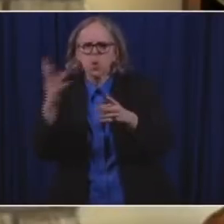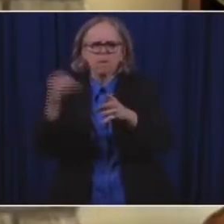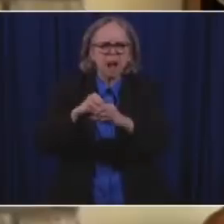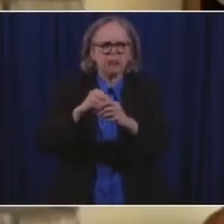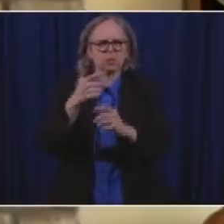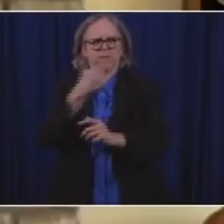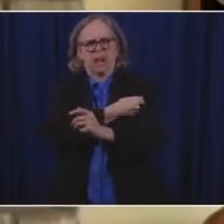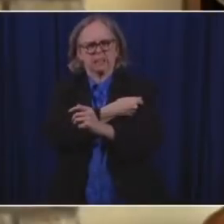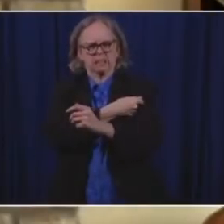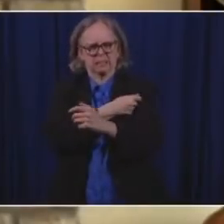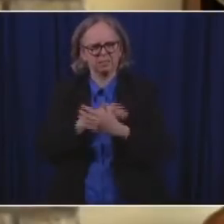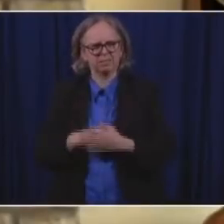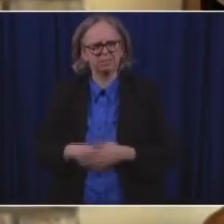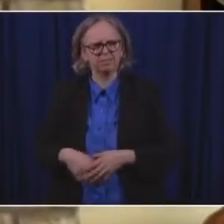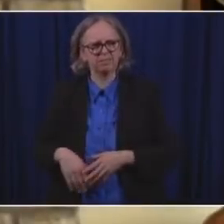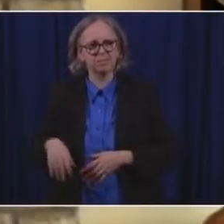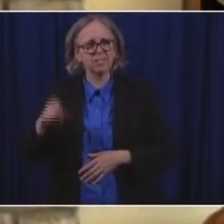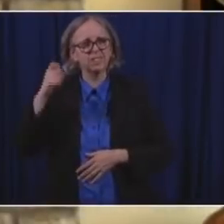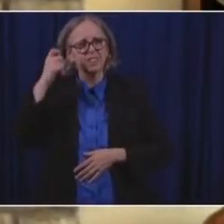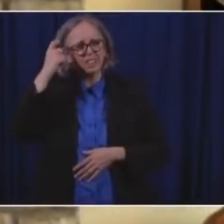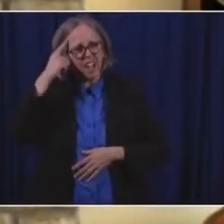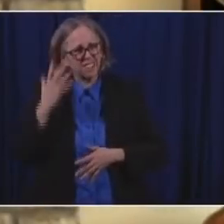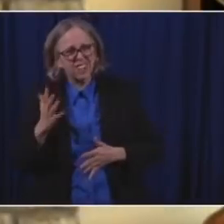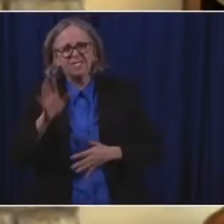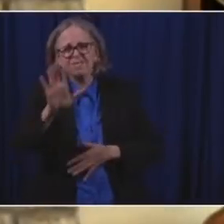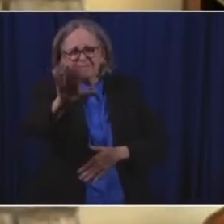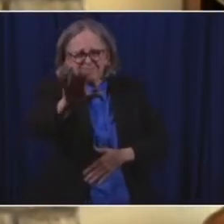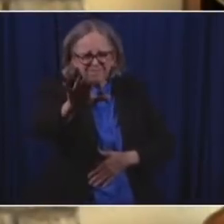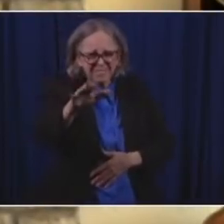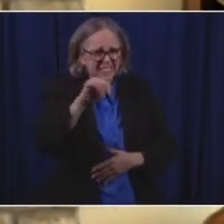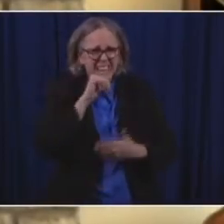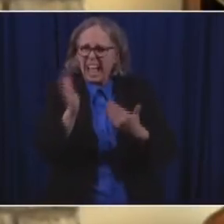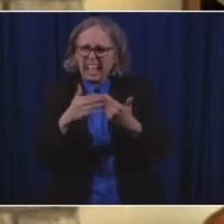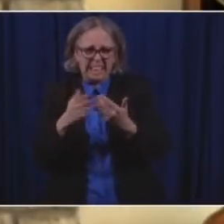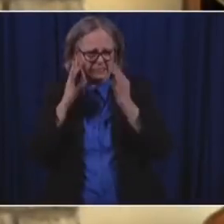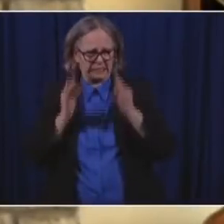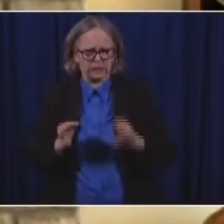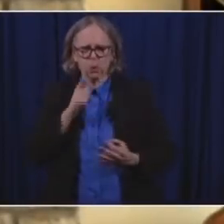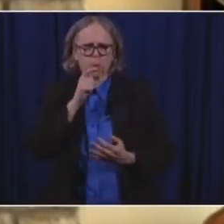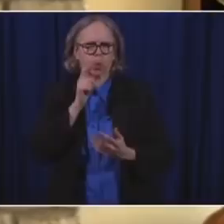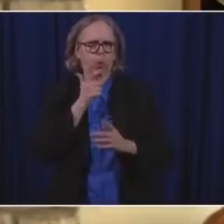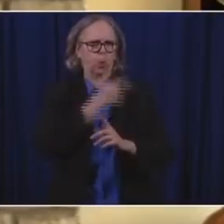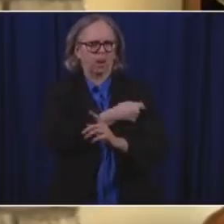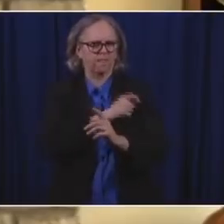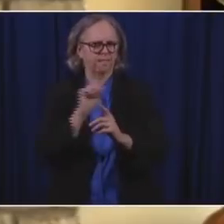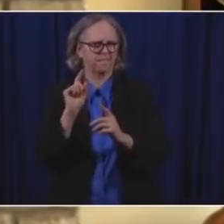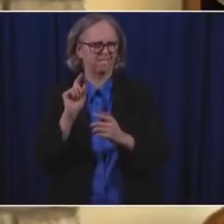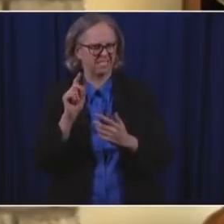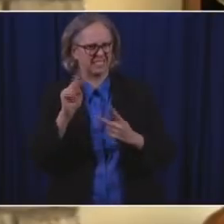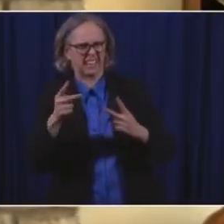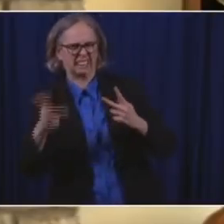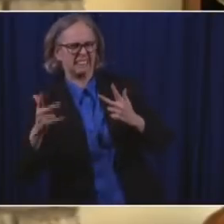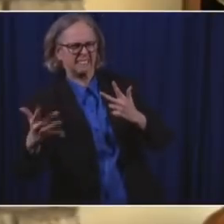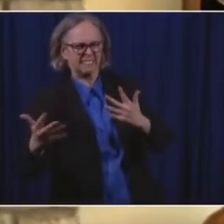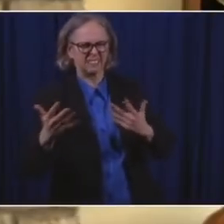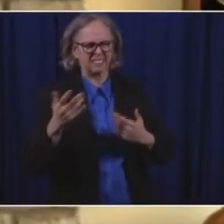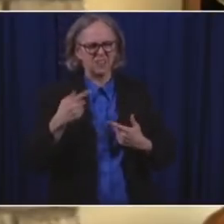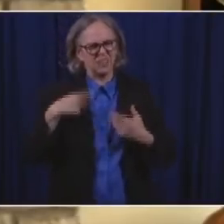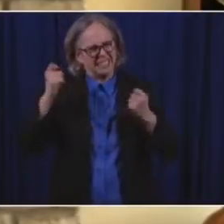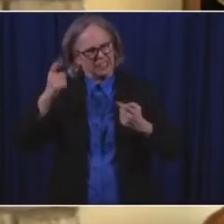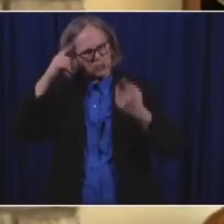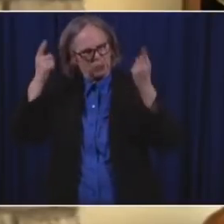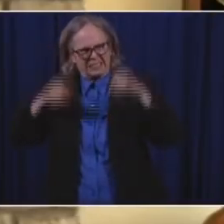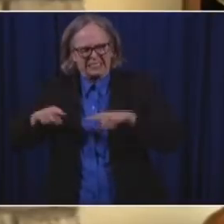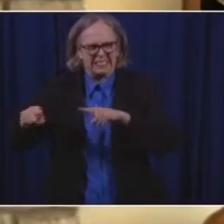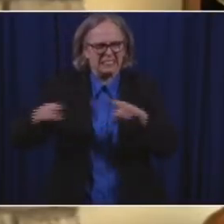So look, these are not easy decisions, but I think there has really emerged a consensus. I've talked to other